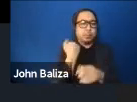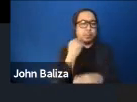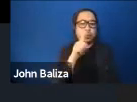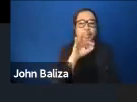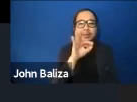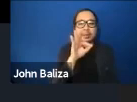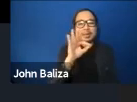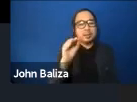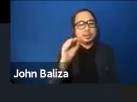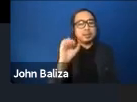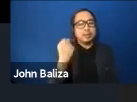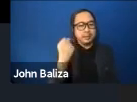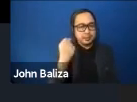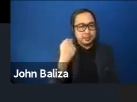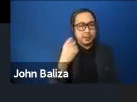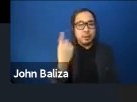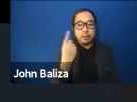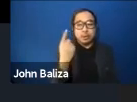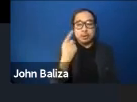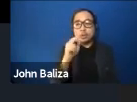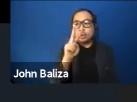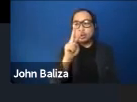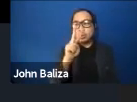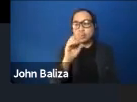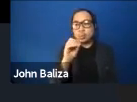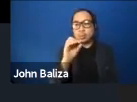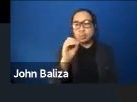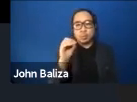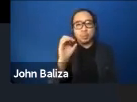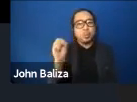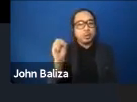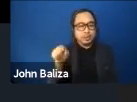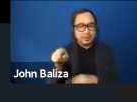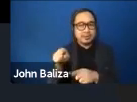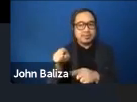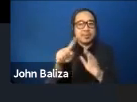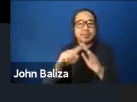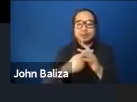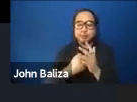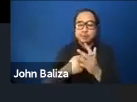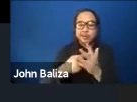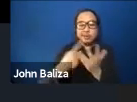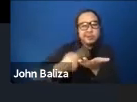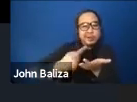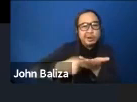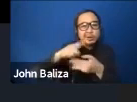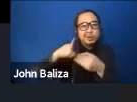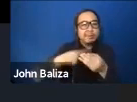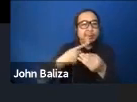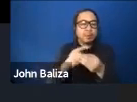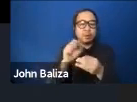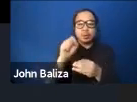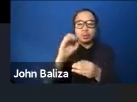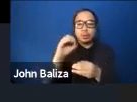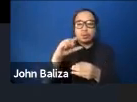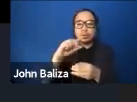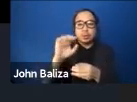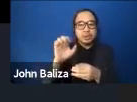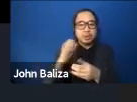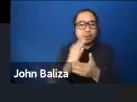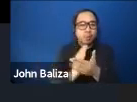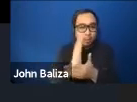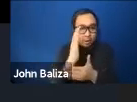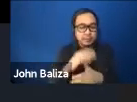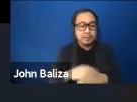And only in early 20s, that we start to talk about SOGIE rights. And we can see that